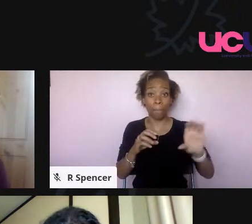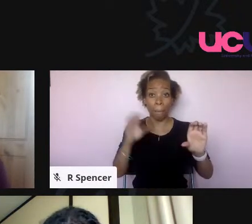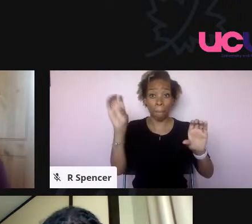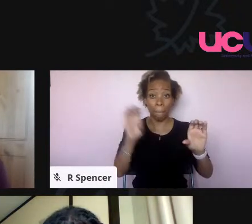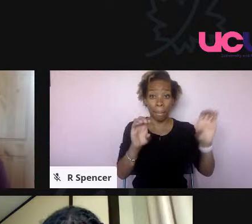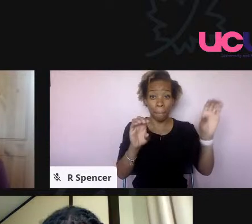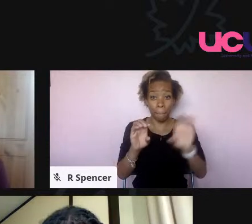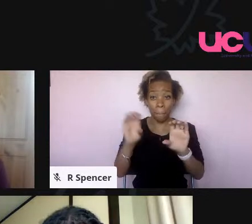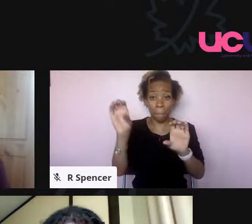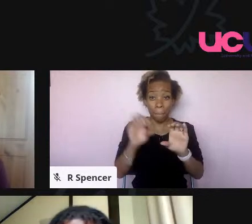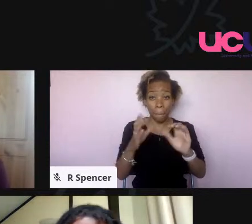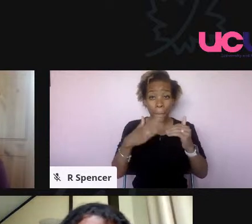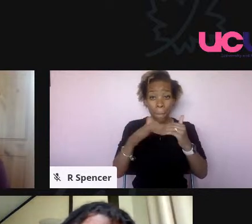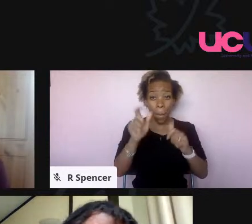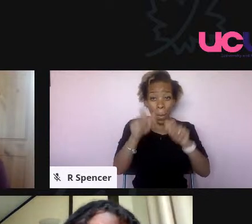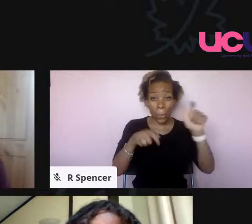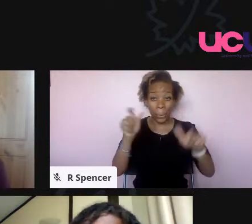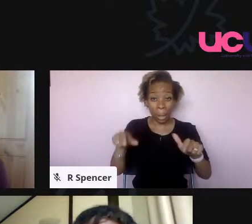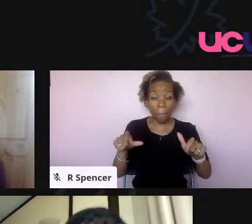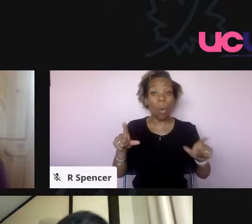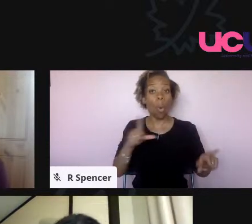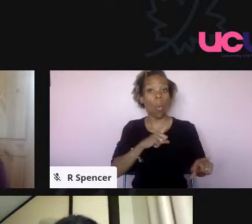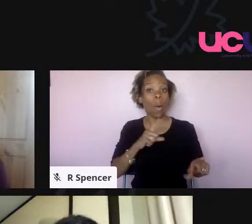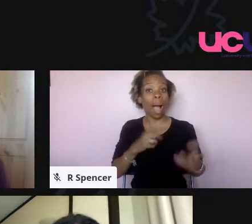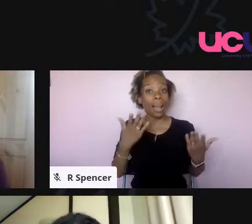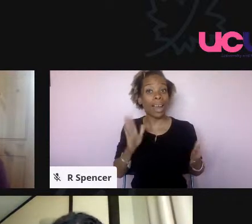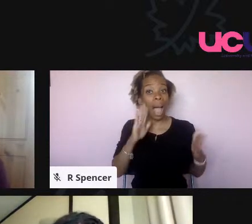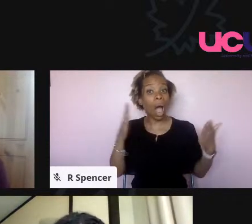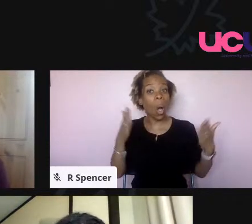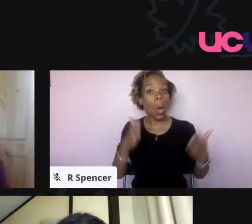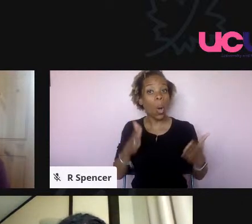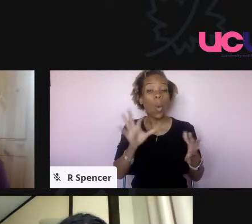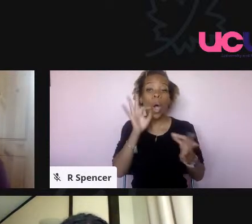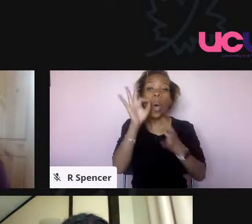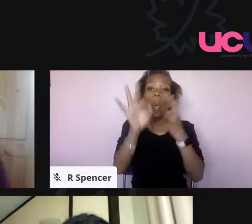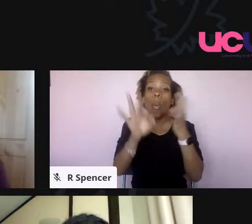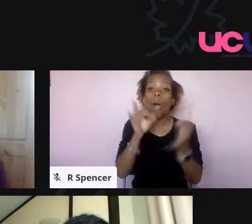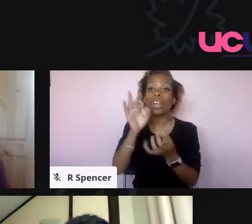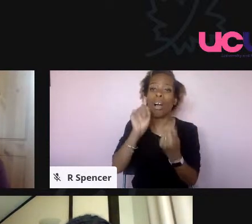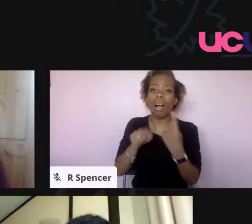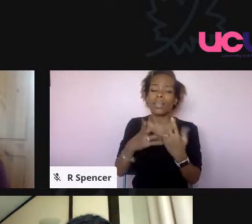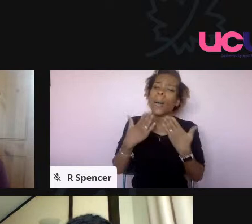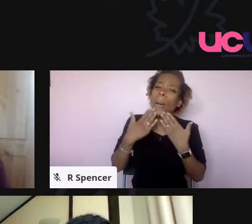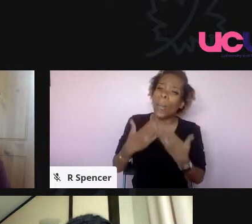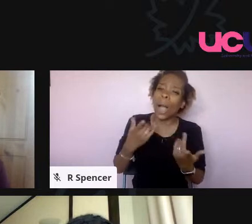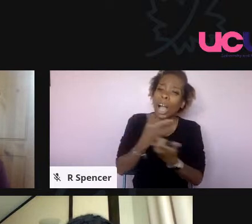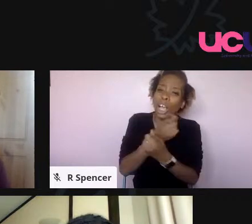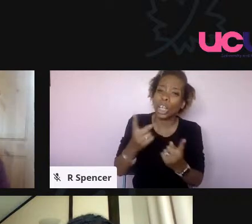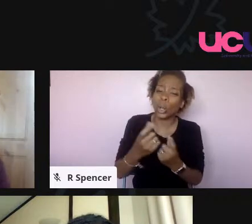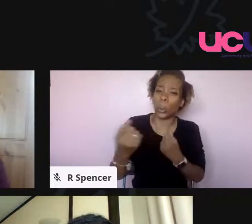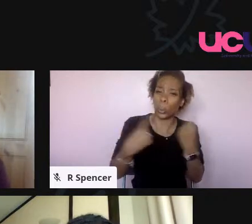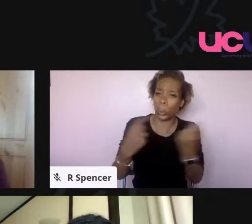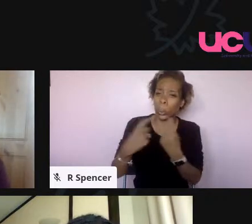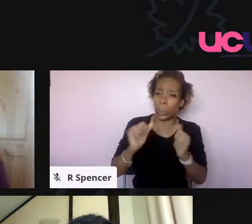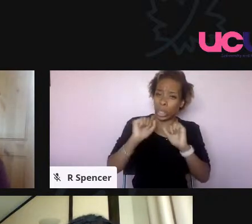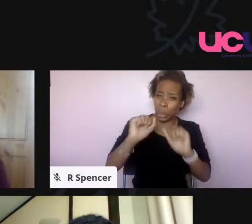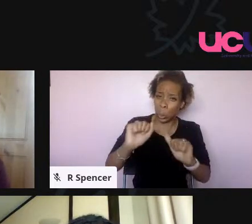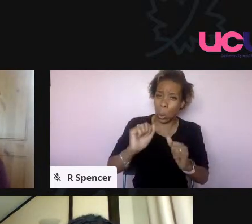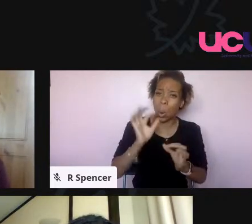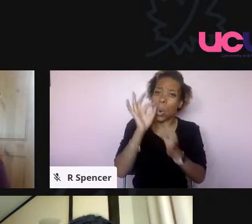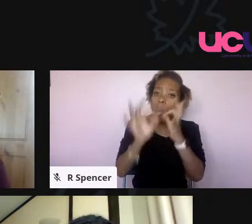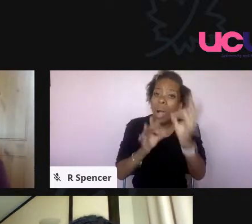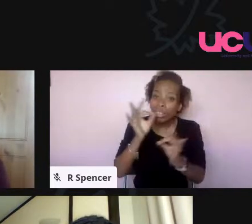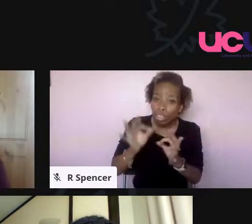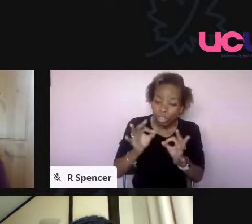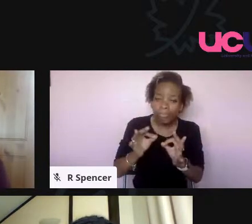to move on to some Q&A now. Thanks all for the really helpful contributions. And I think it would be really